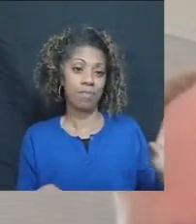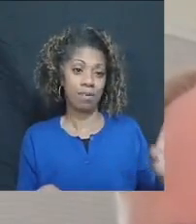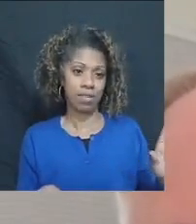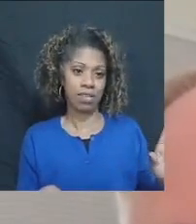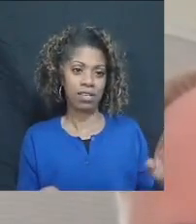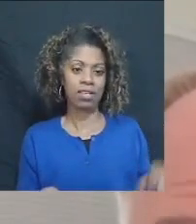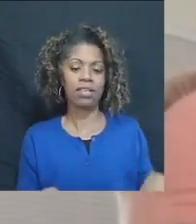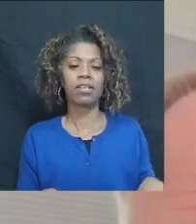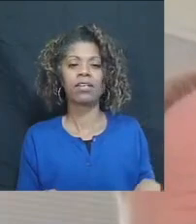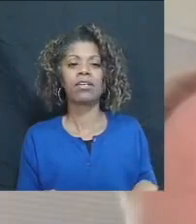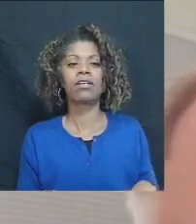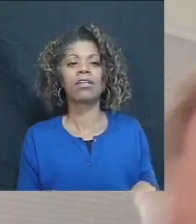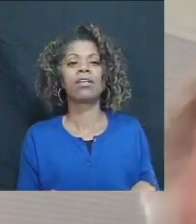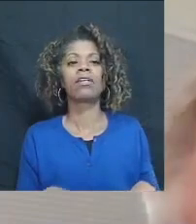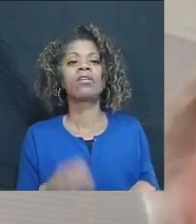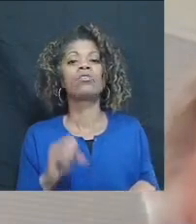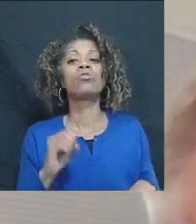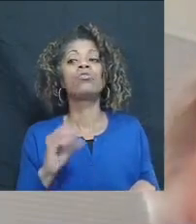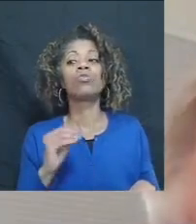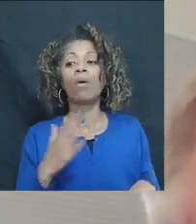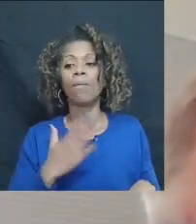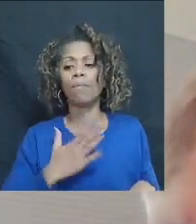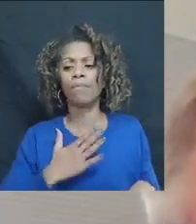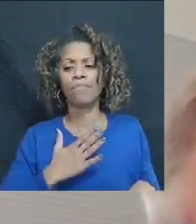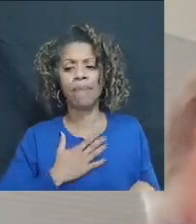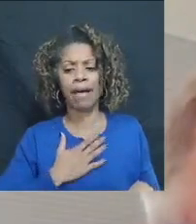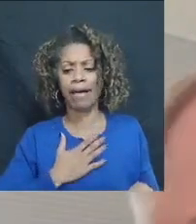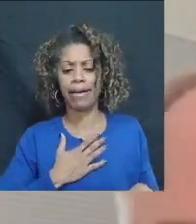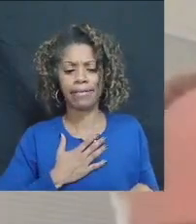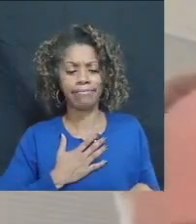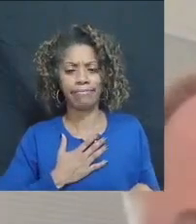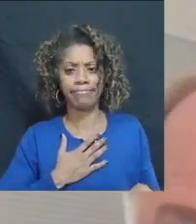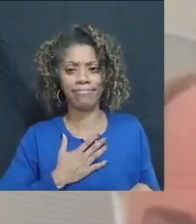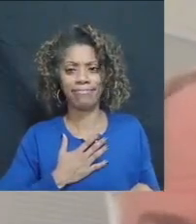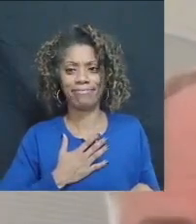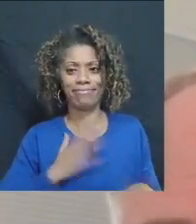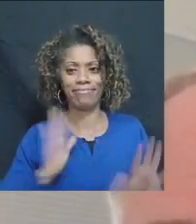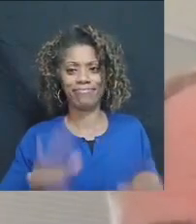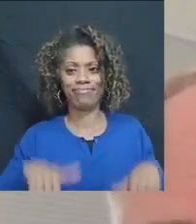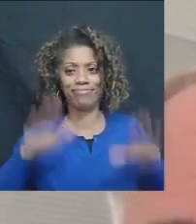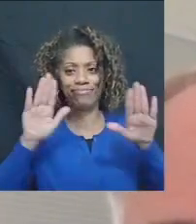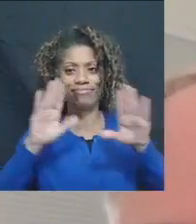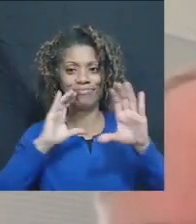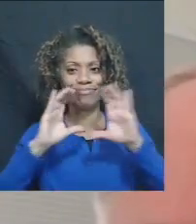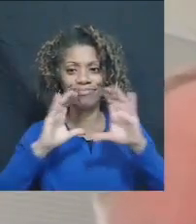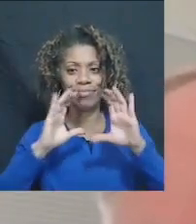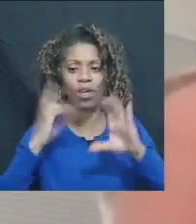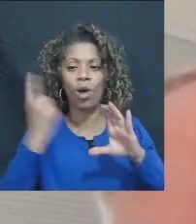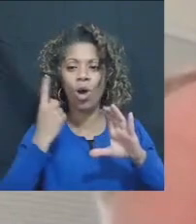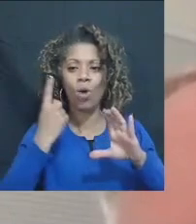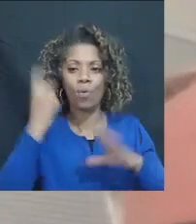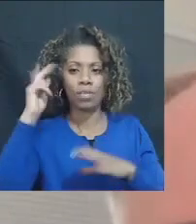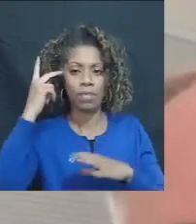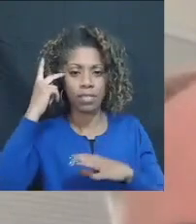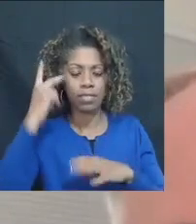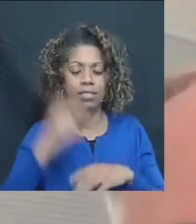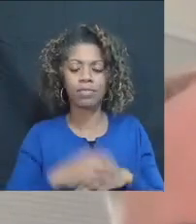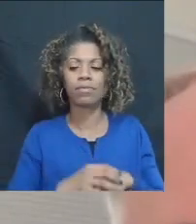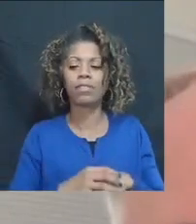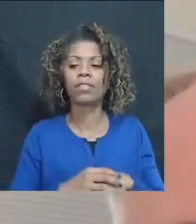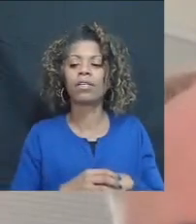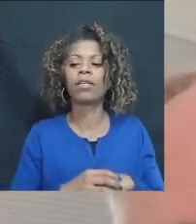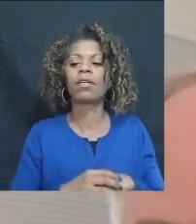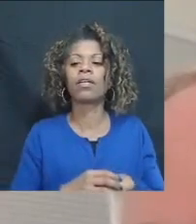a career in the media, but then had an internship with Congressman Mo Udall,